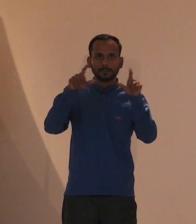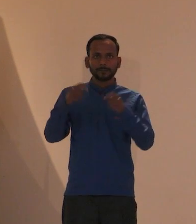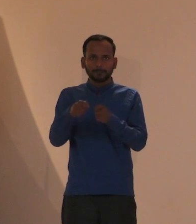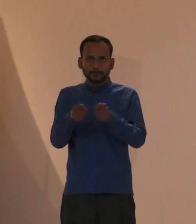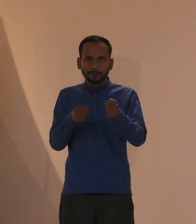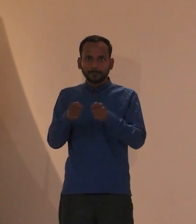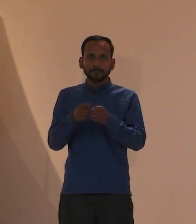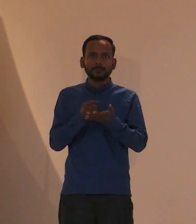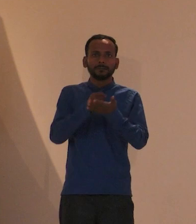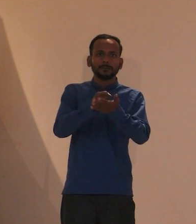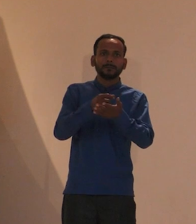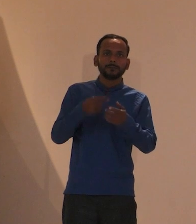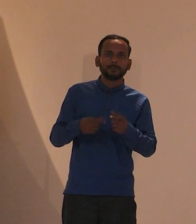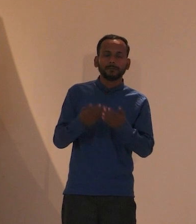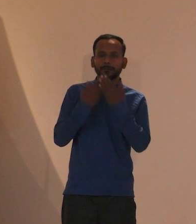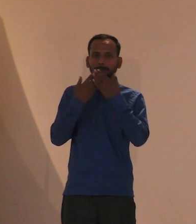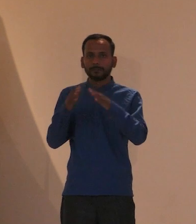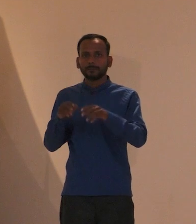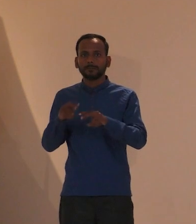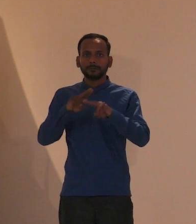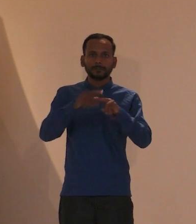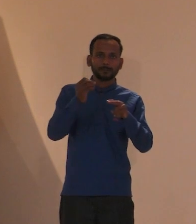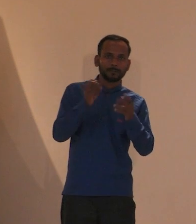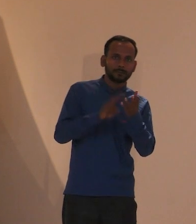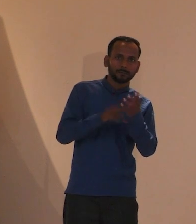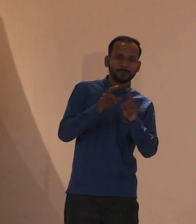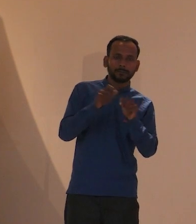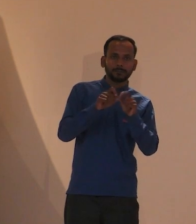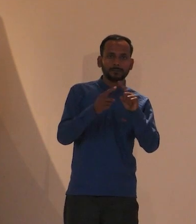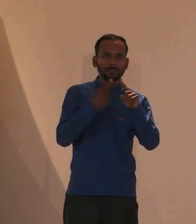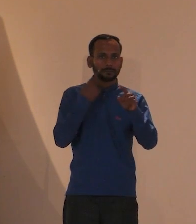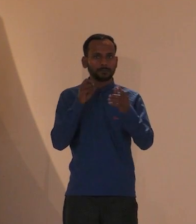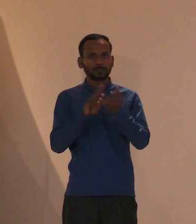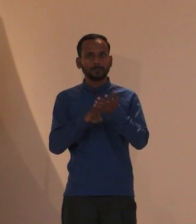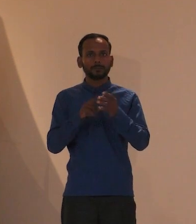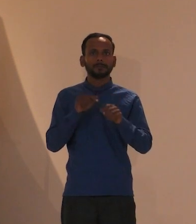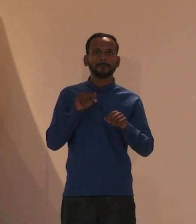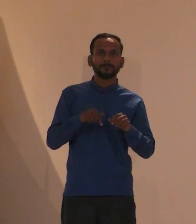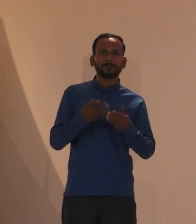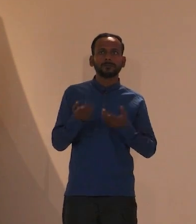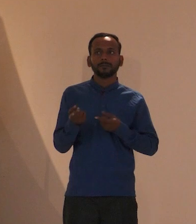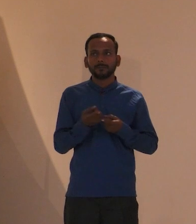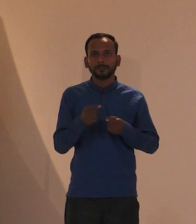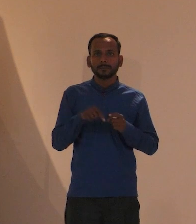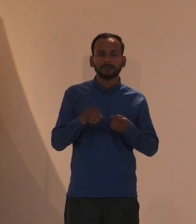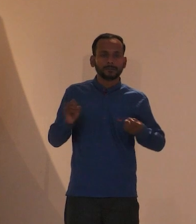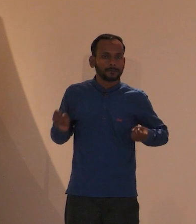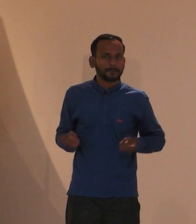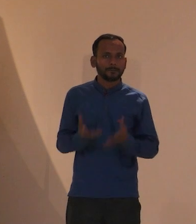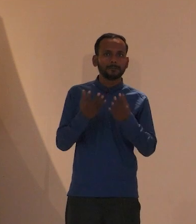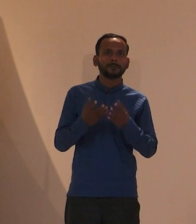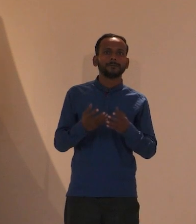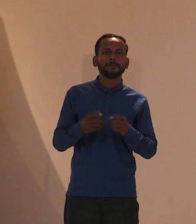and the Calouste Gulbenkian Foundation, which is a foundation based in Lisbon. So right from the beginning, we